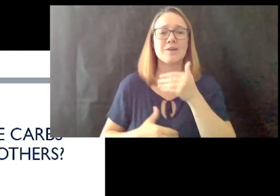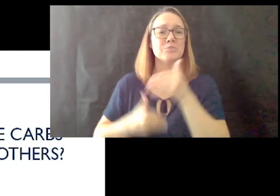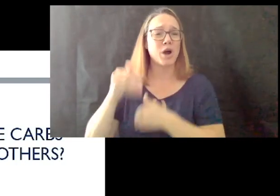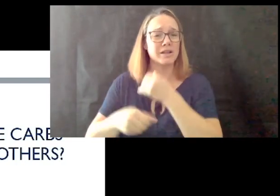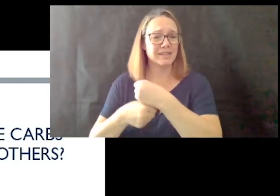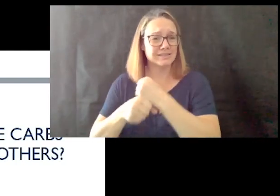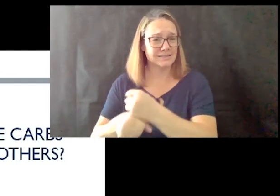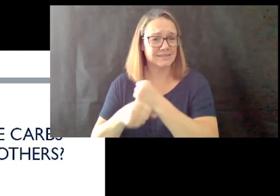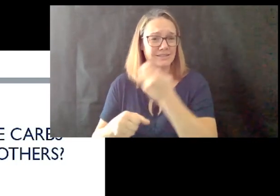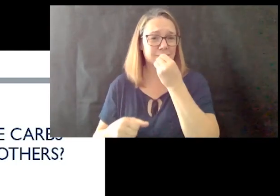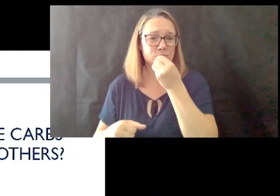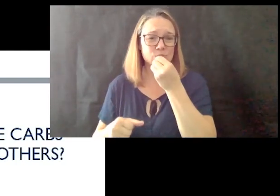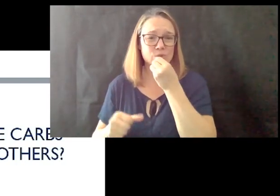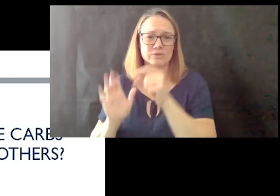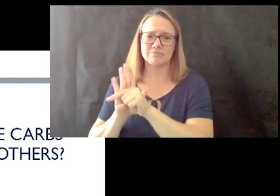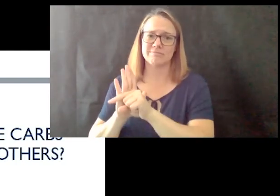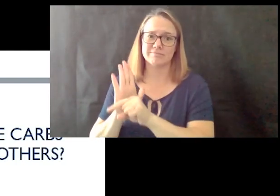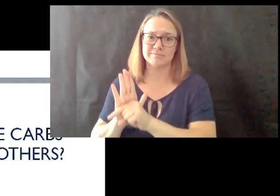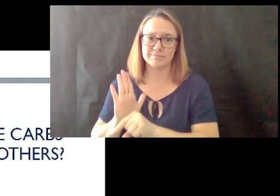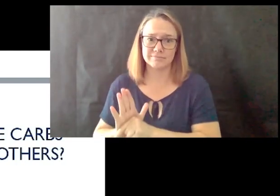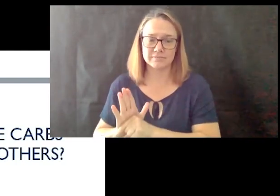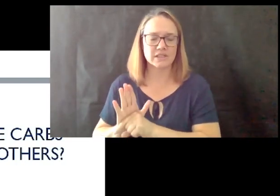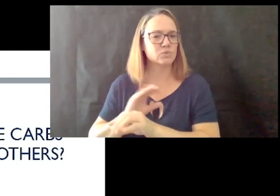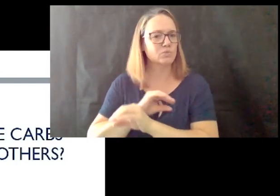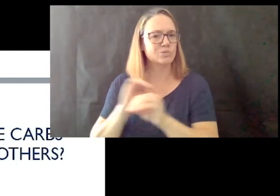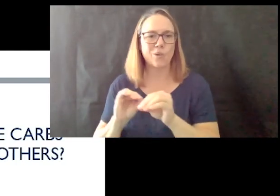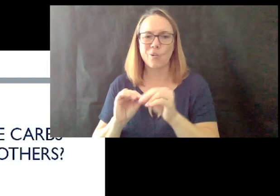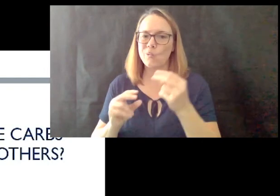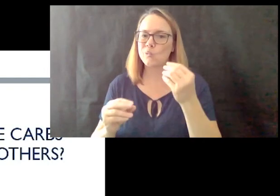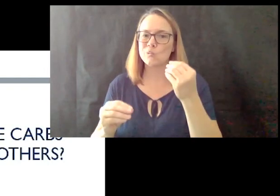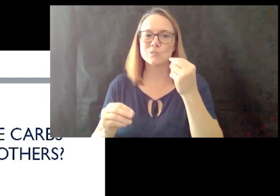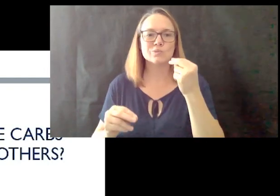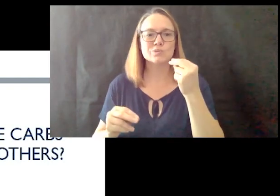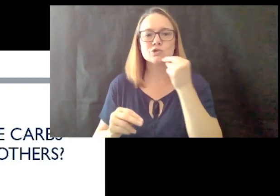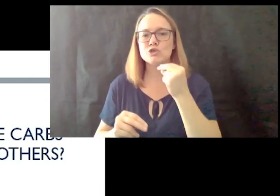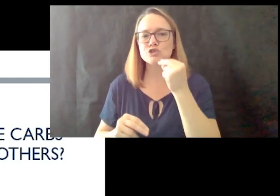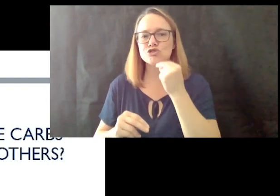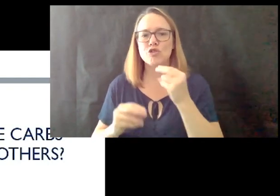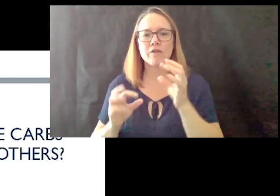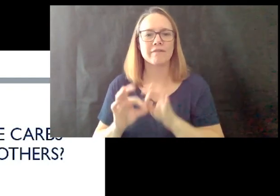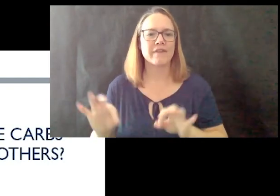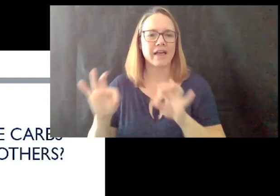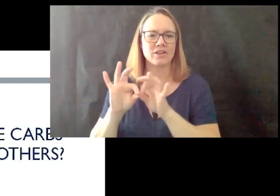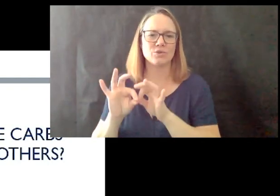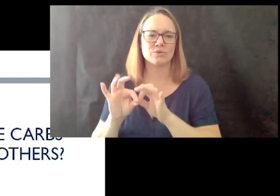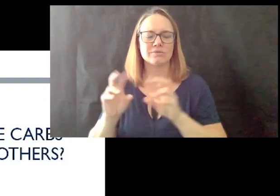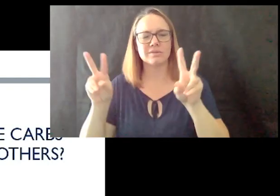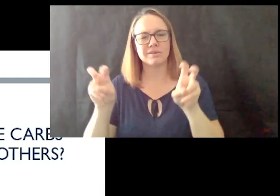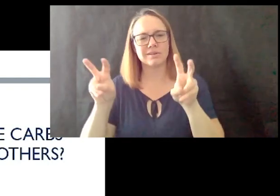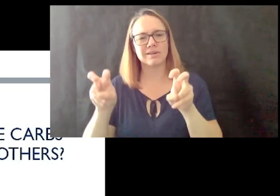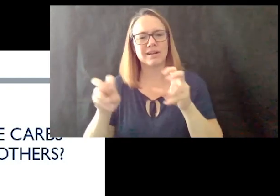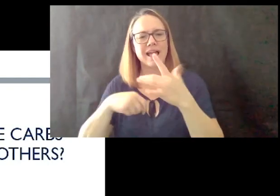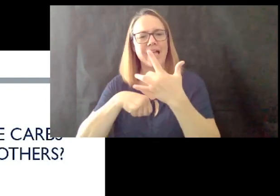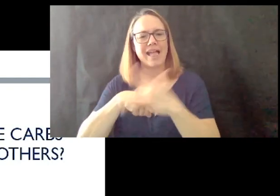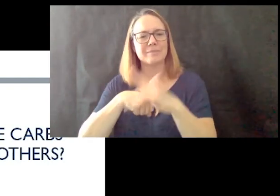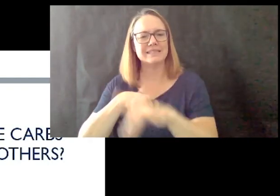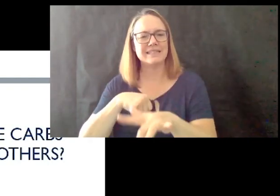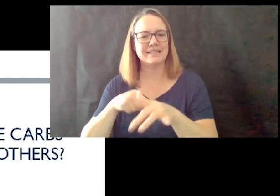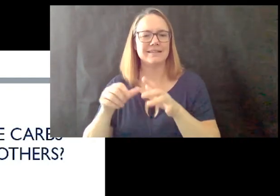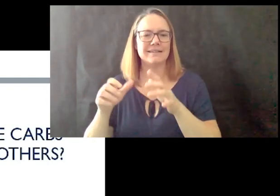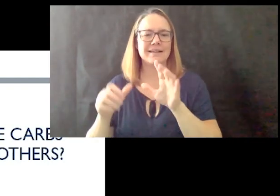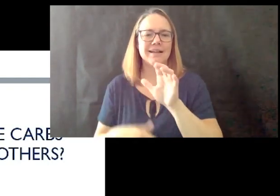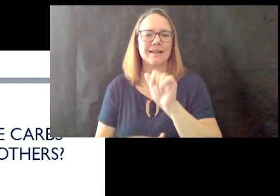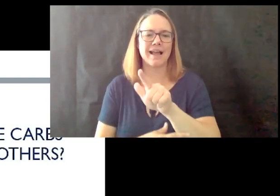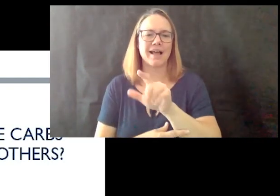many negatives with them. First and foremost, they lack nutritional value. So there's this term tossed around called empty calories,